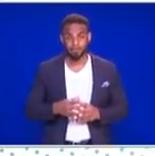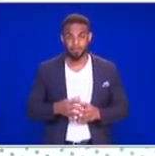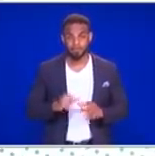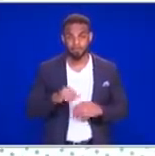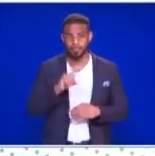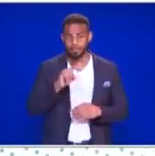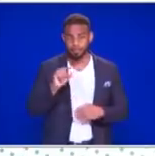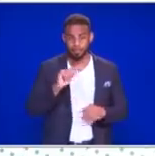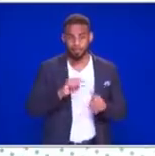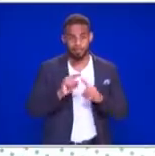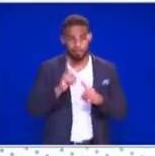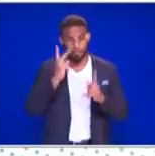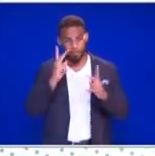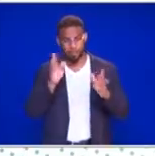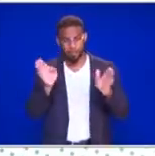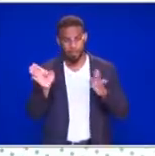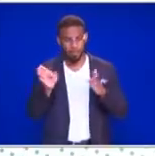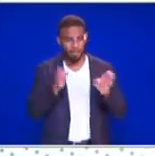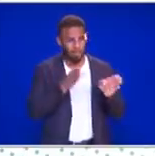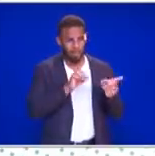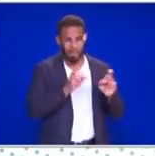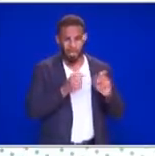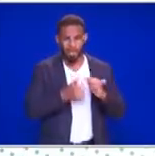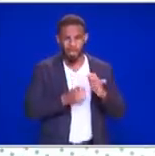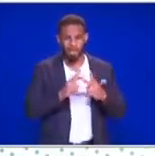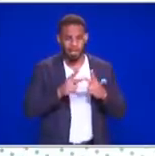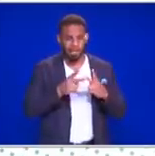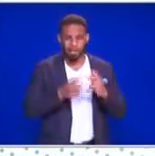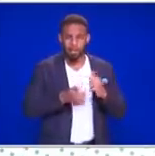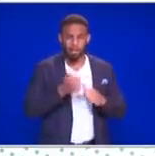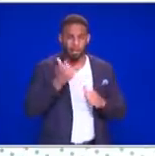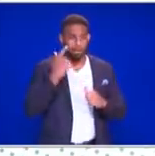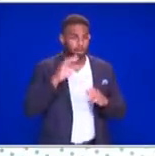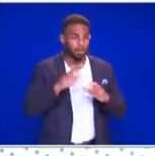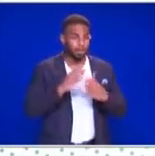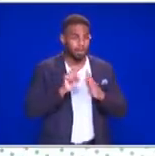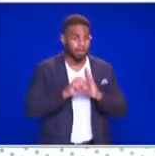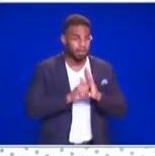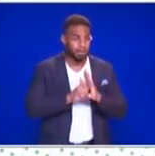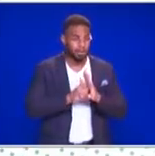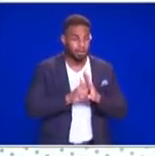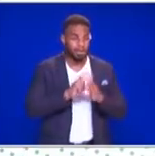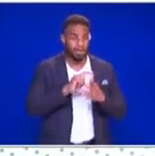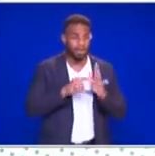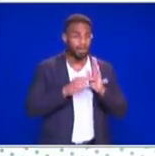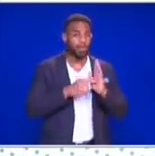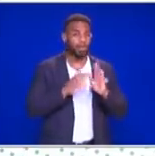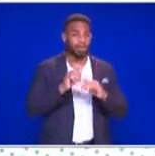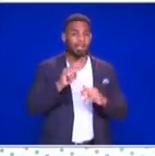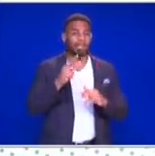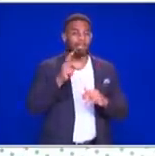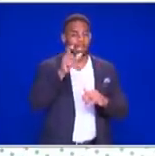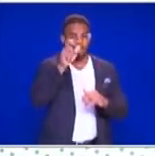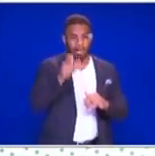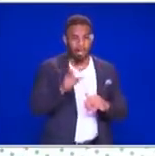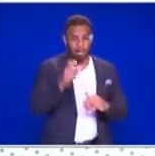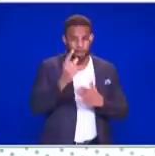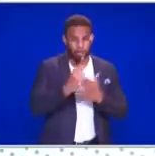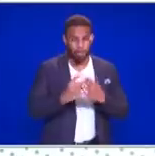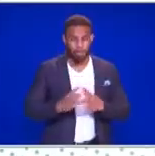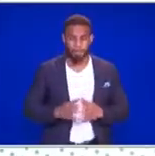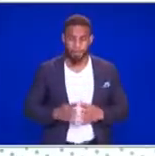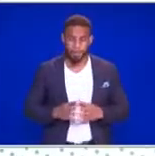In 2020, we also saw shifts in the second most prevalent group for some states. These are shown in the second column of the